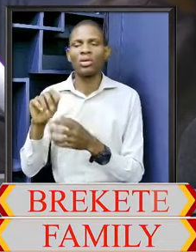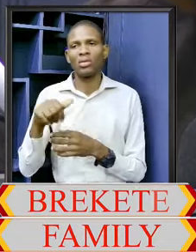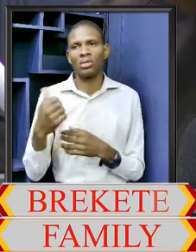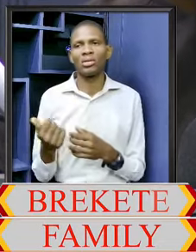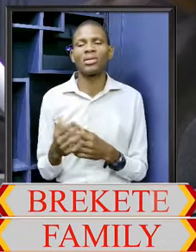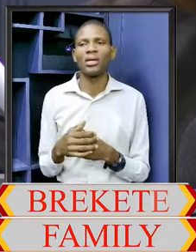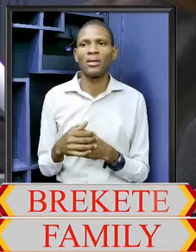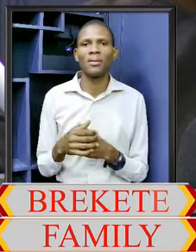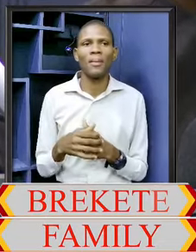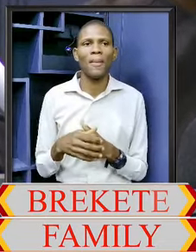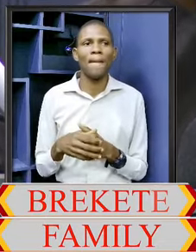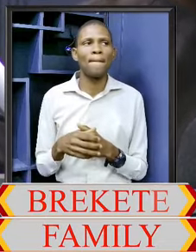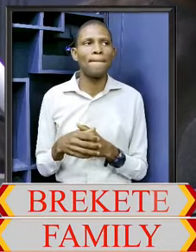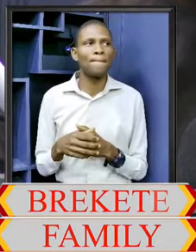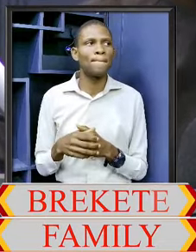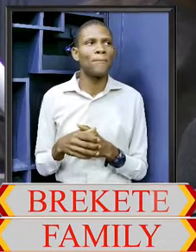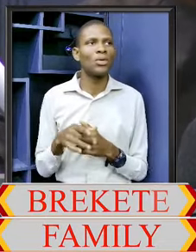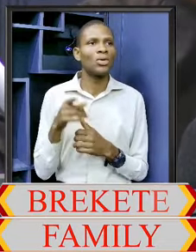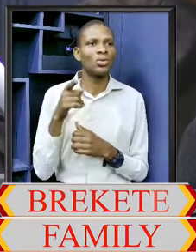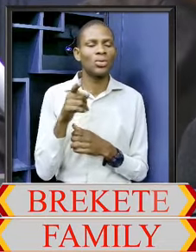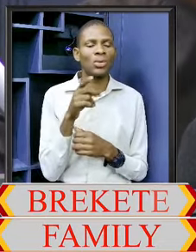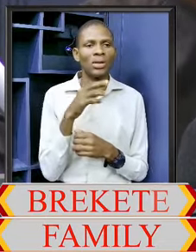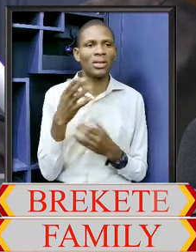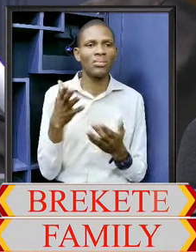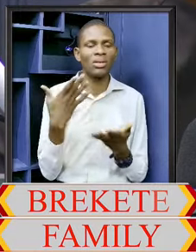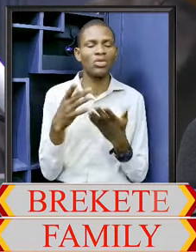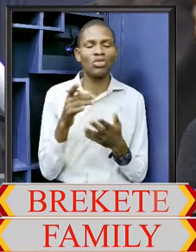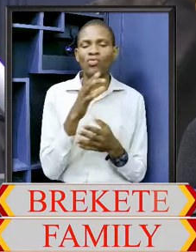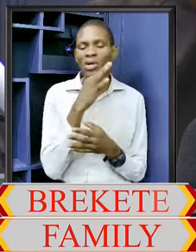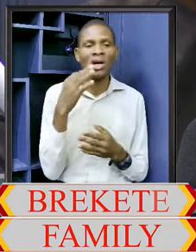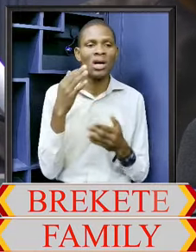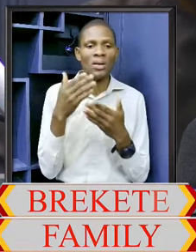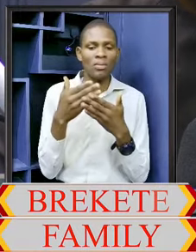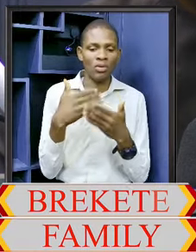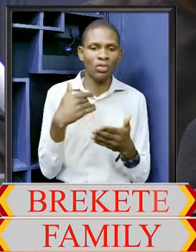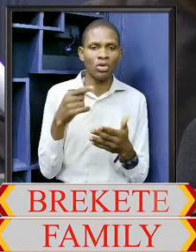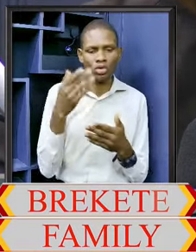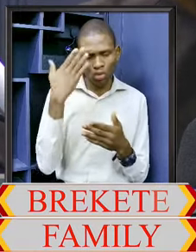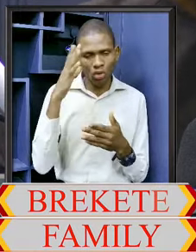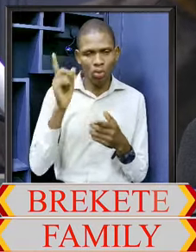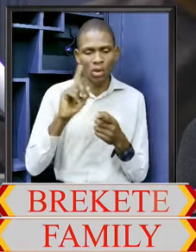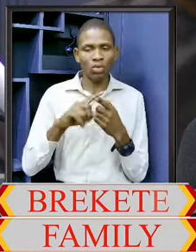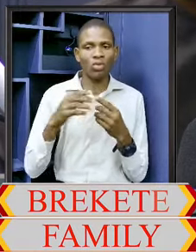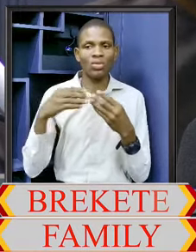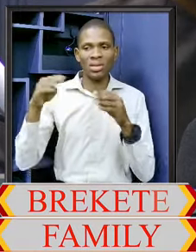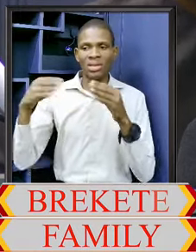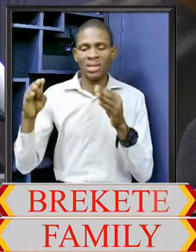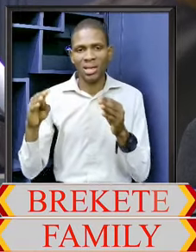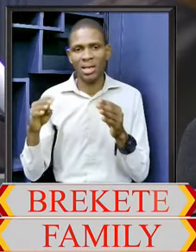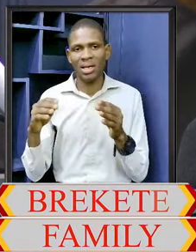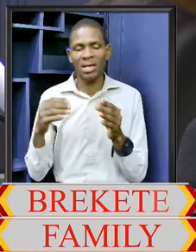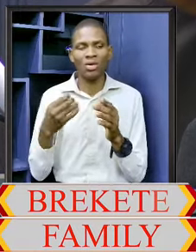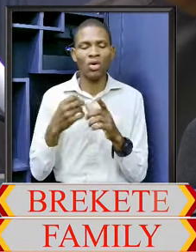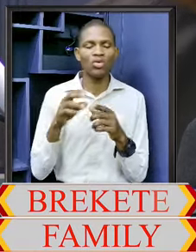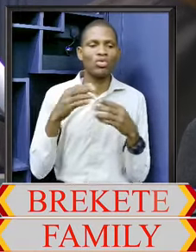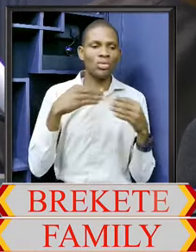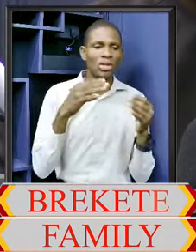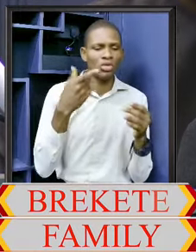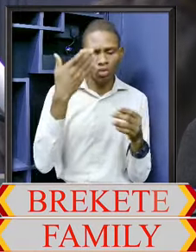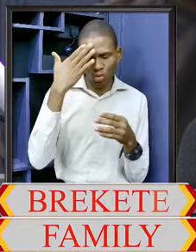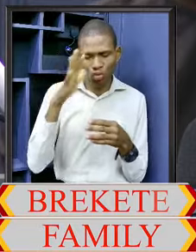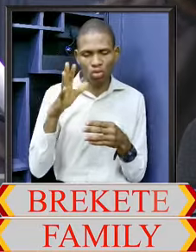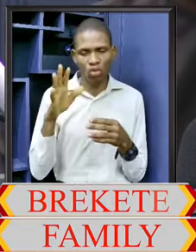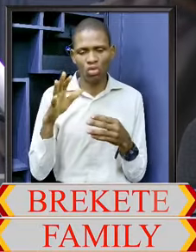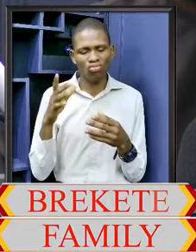now they see them. You there, maybe you the farm before. You don't know where you go sell waiting you the farm. Yes. Or you the sell them. You know